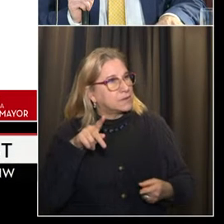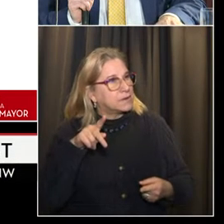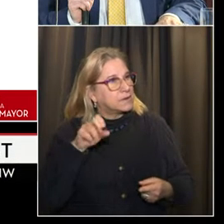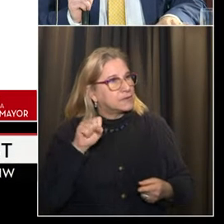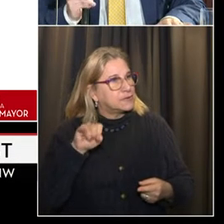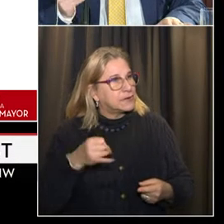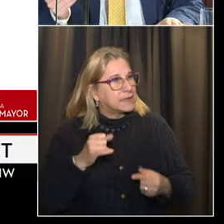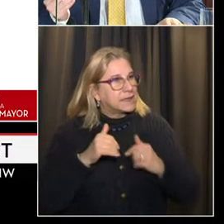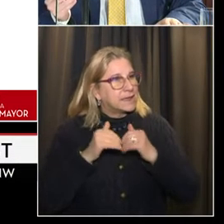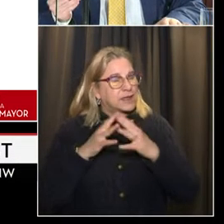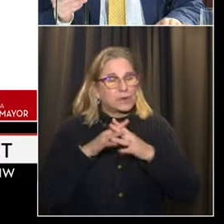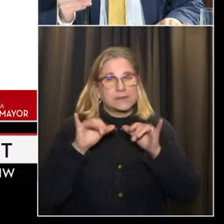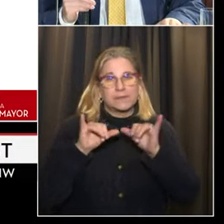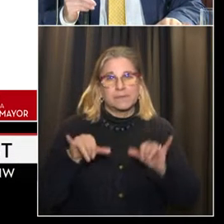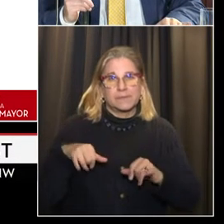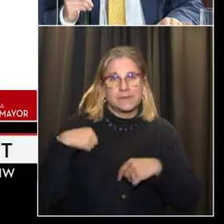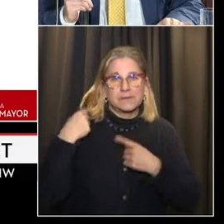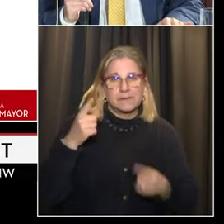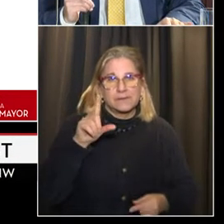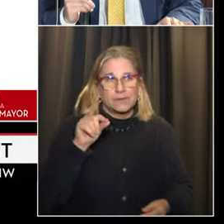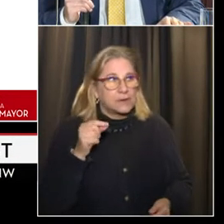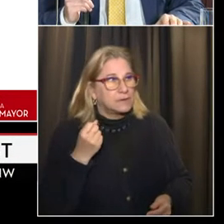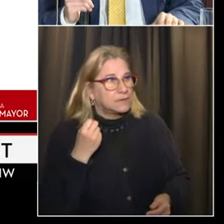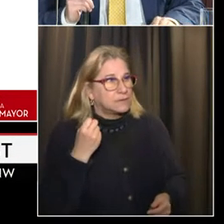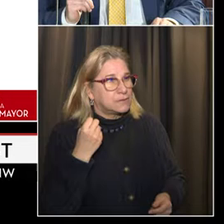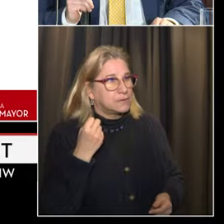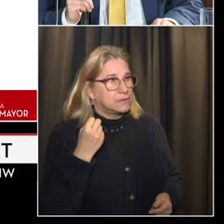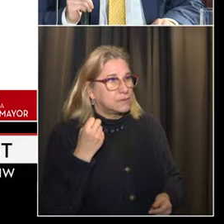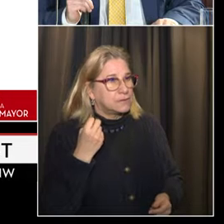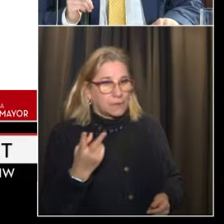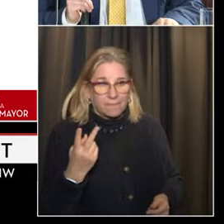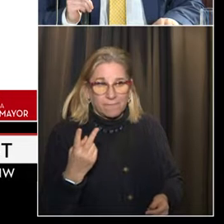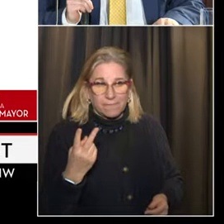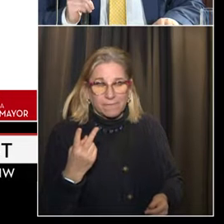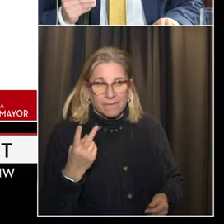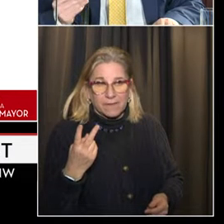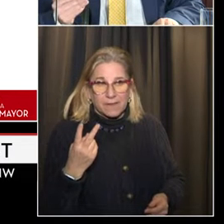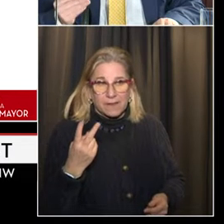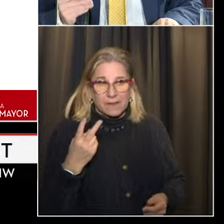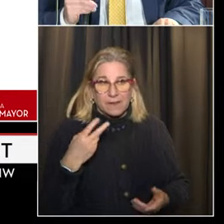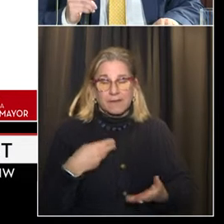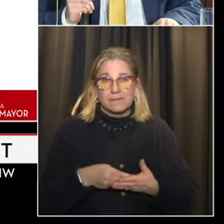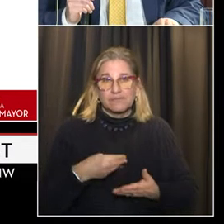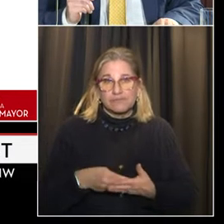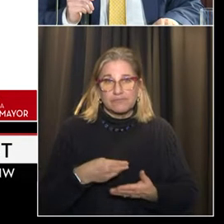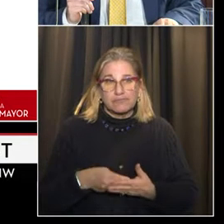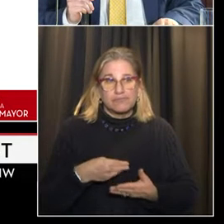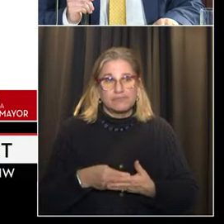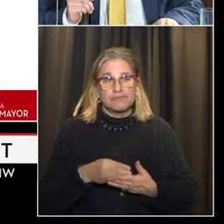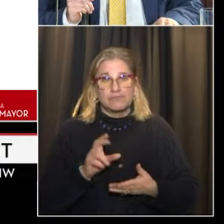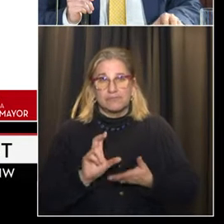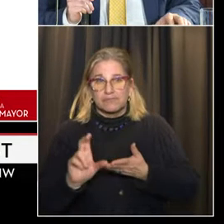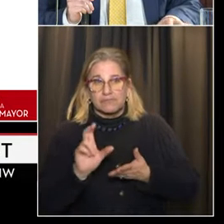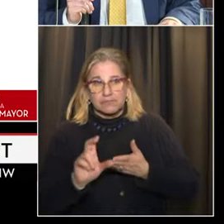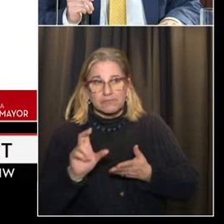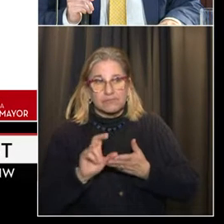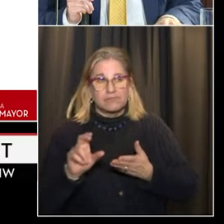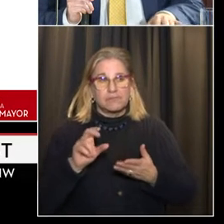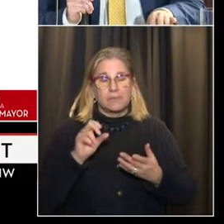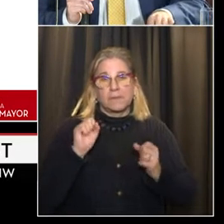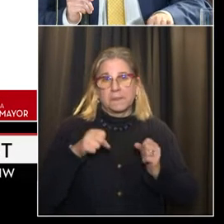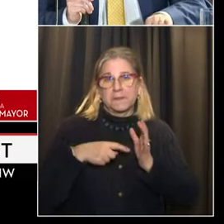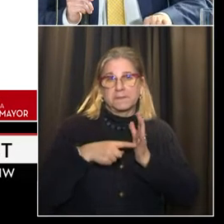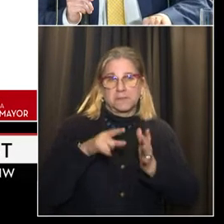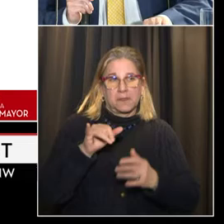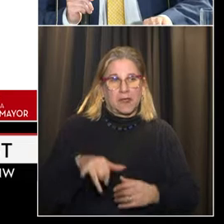include wealth gap in the city or in the country and see how that's changed. Truancy, it could have been included. I could have had time to